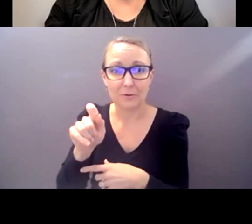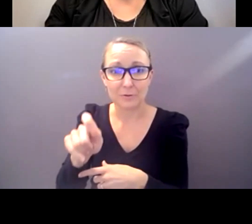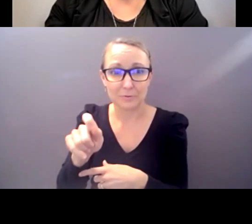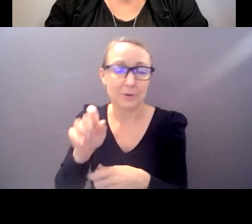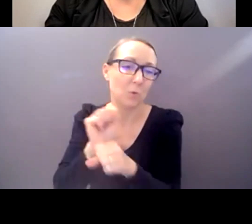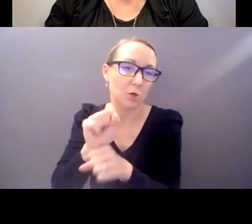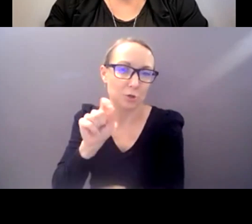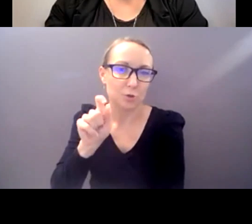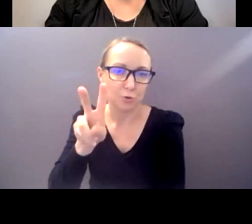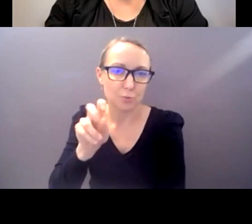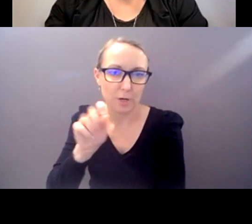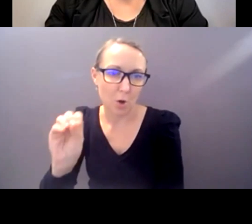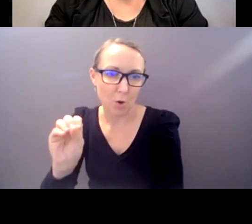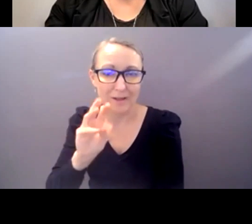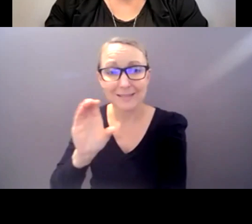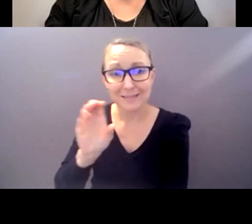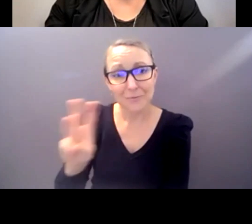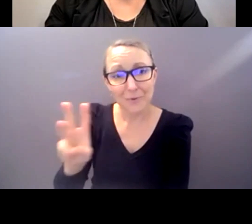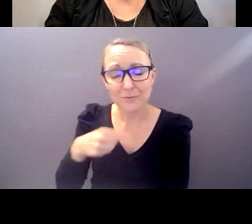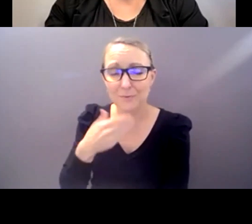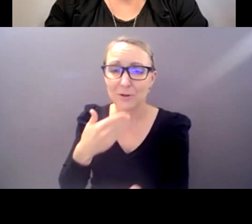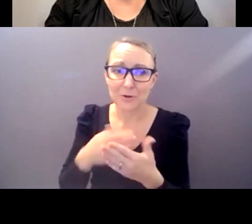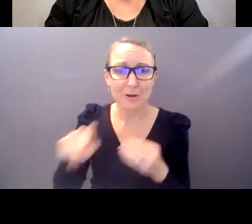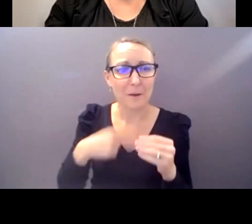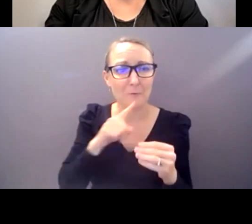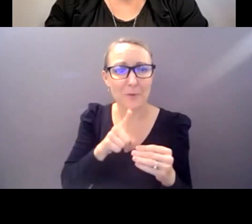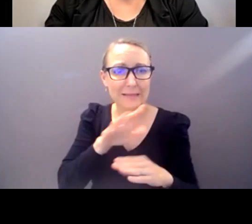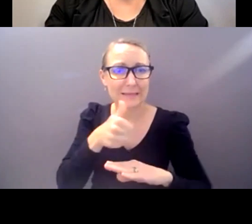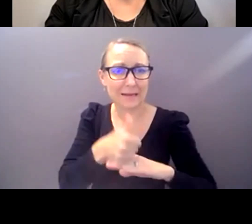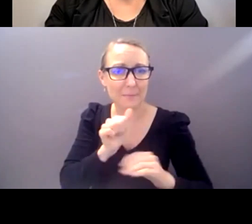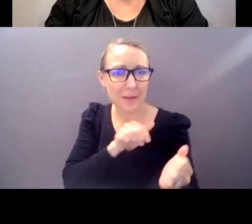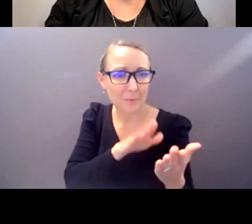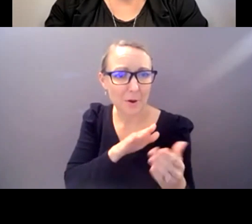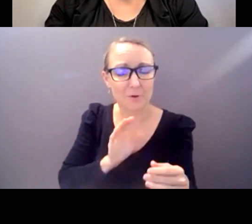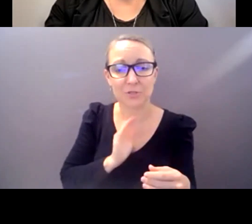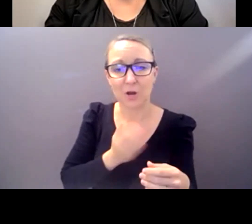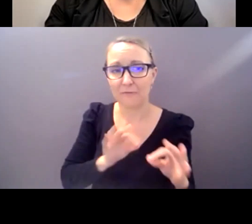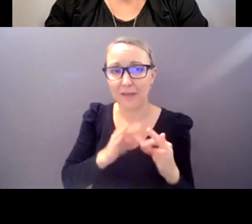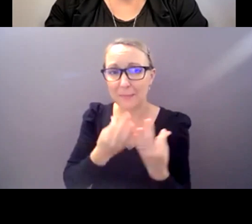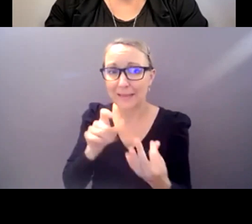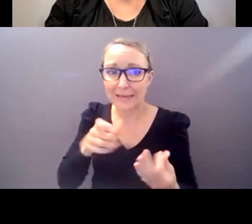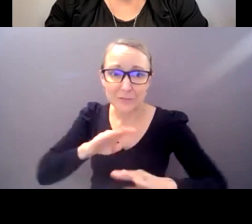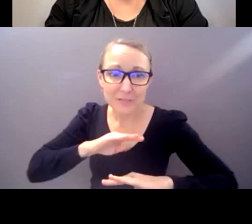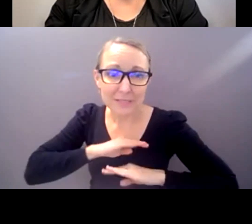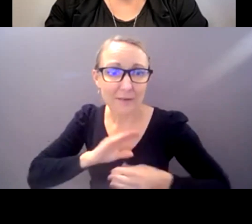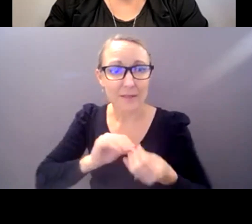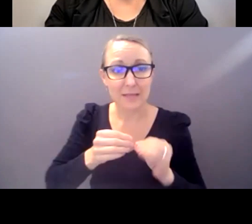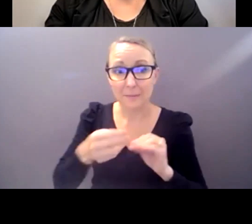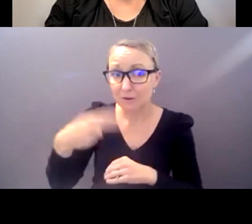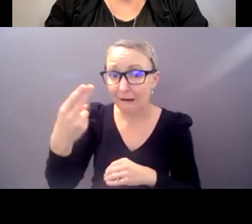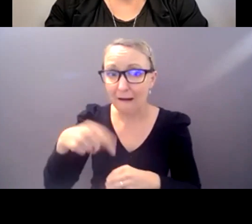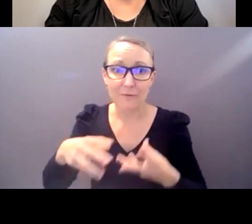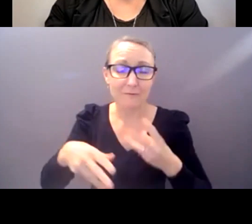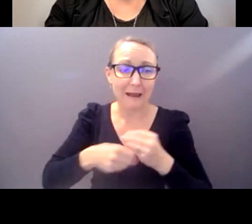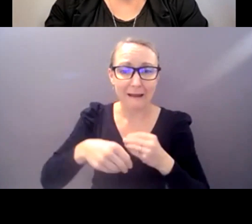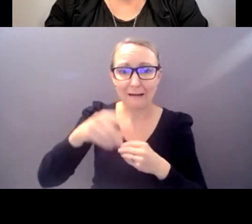in CWES to build the holistic approach. Our numbers are really high. Our families' needs are being we added some mental health,